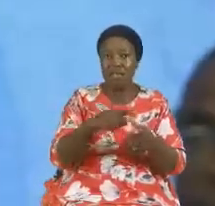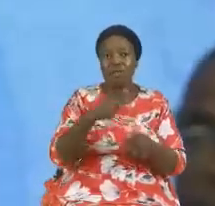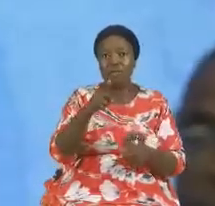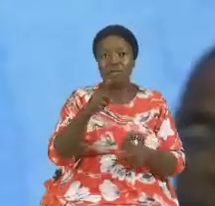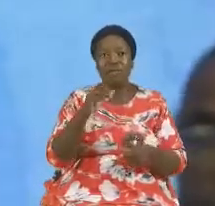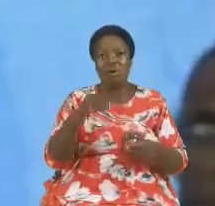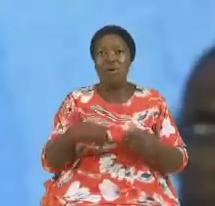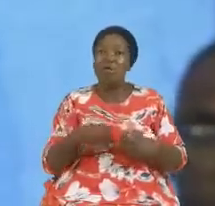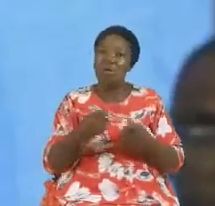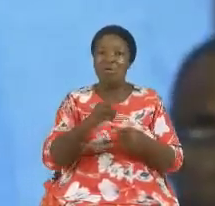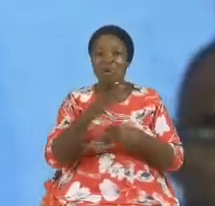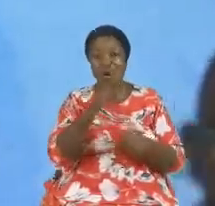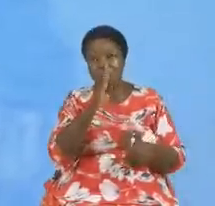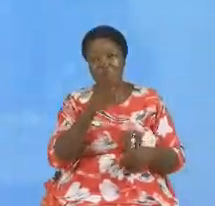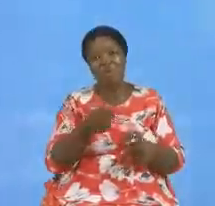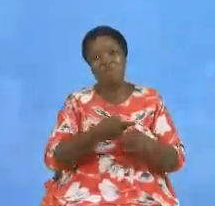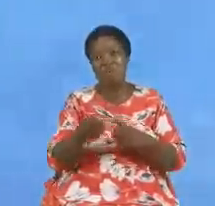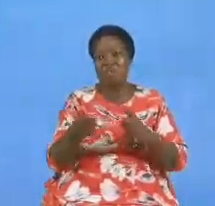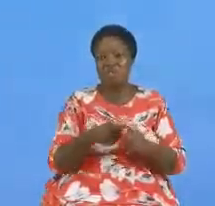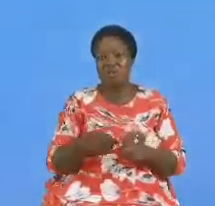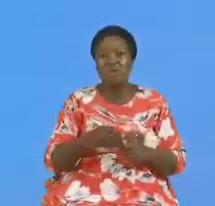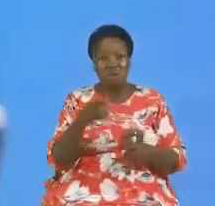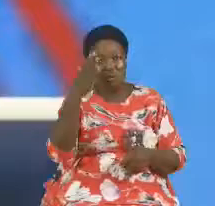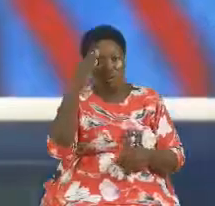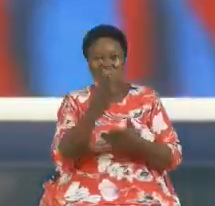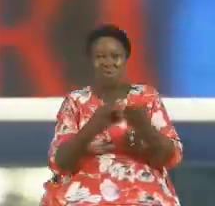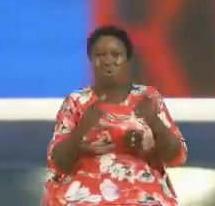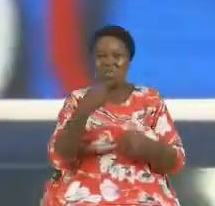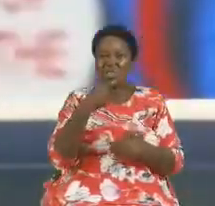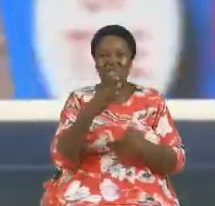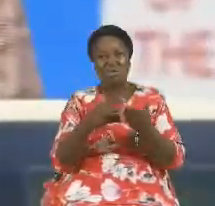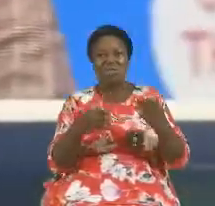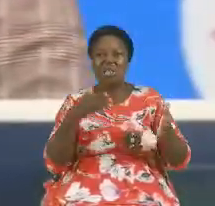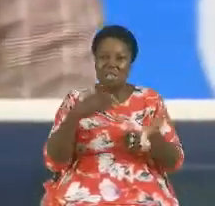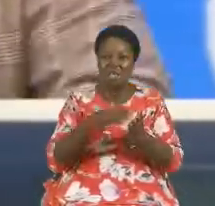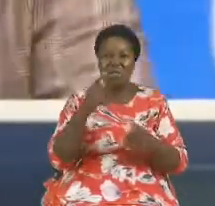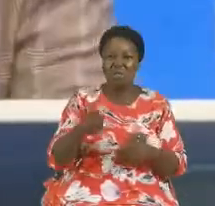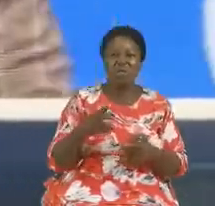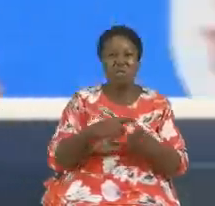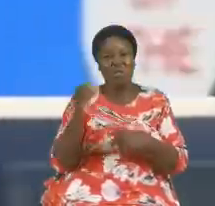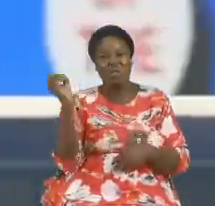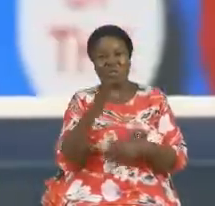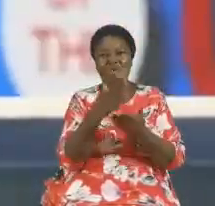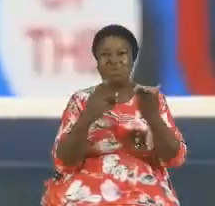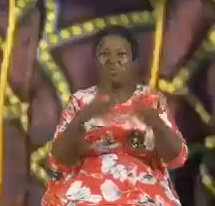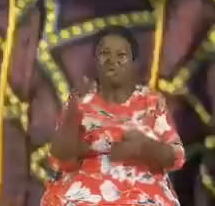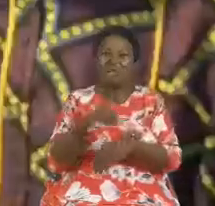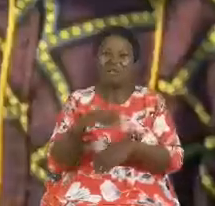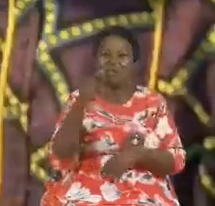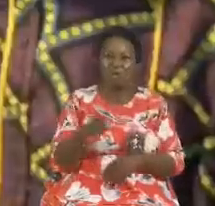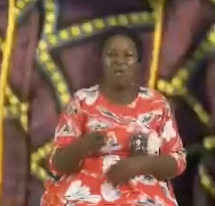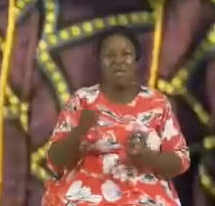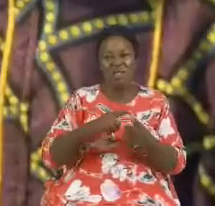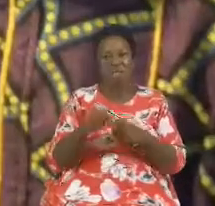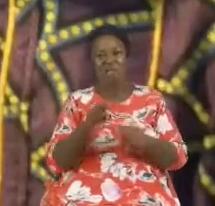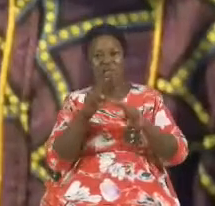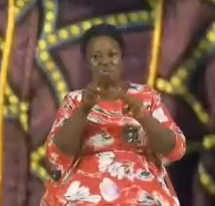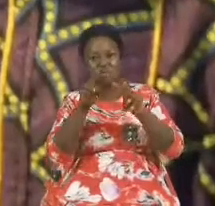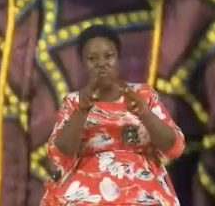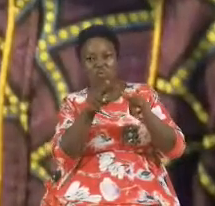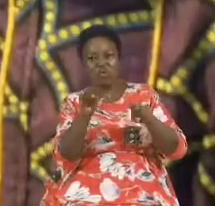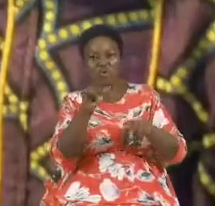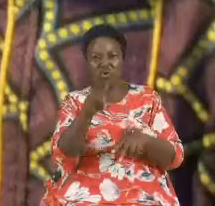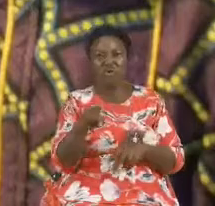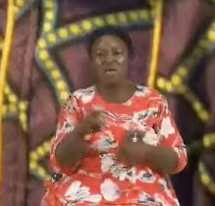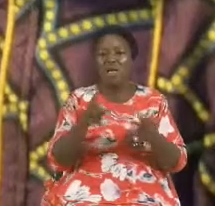do? Remember, and then you're being persecuted. And you know, somebody is saying something about you, throwing